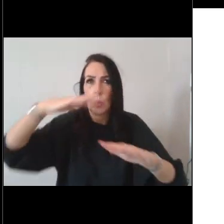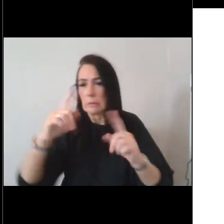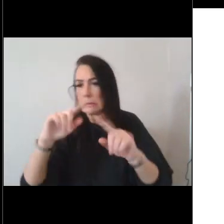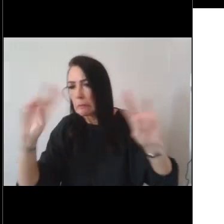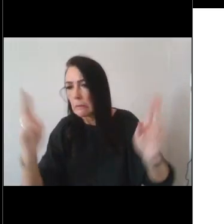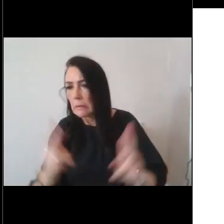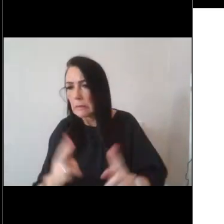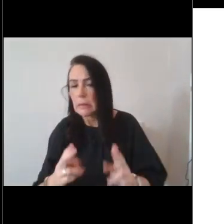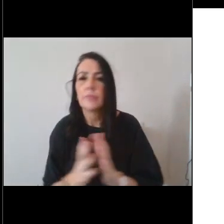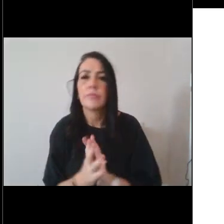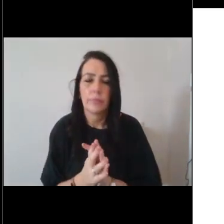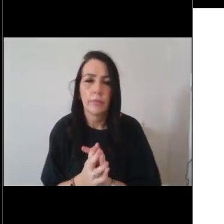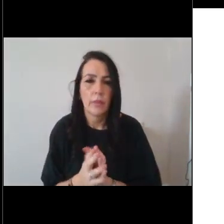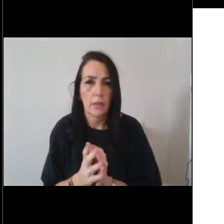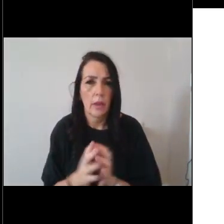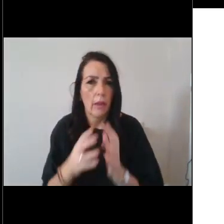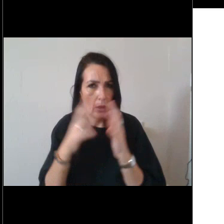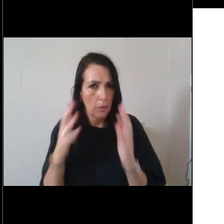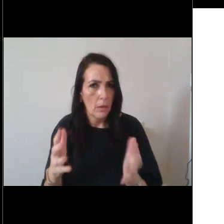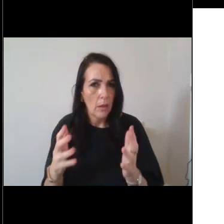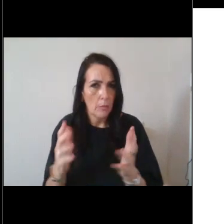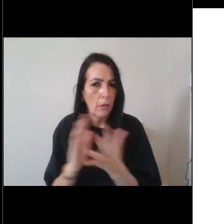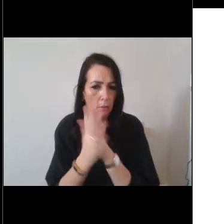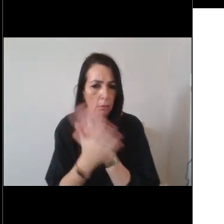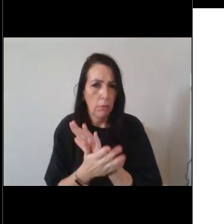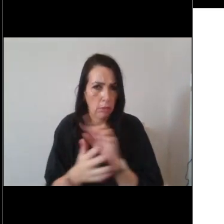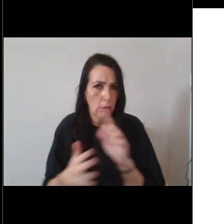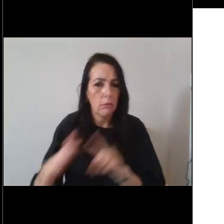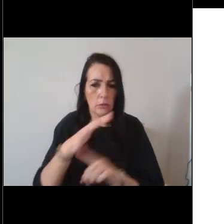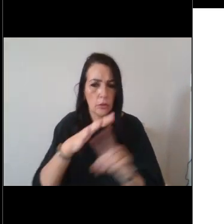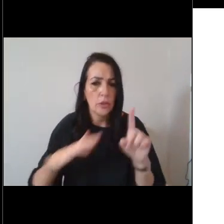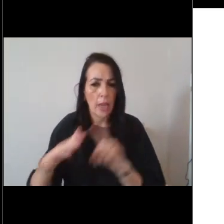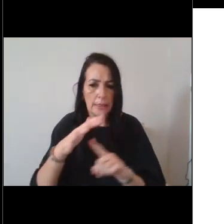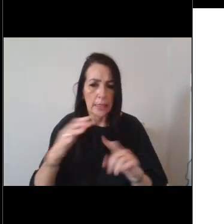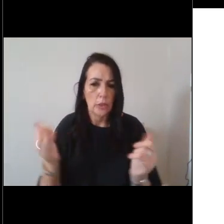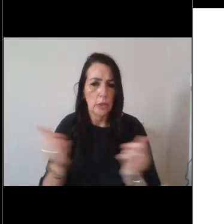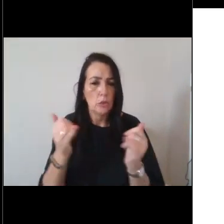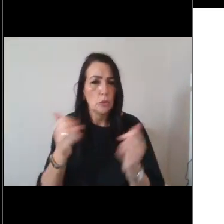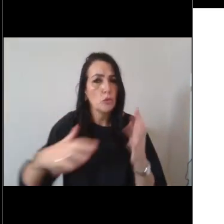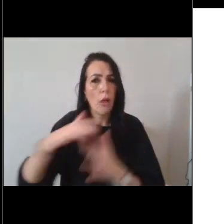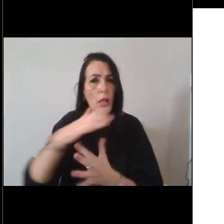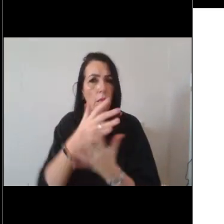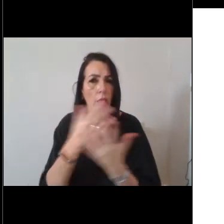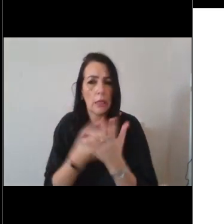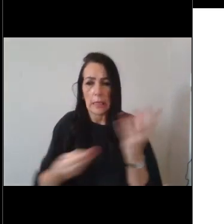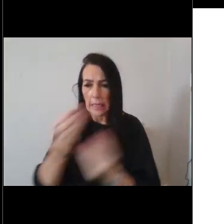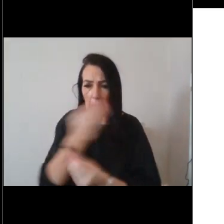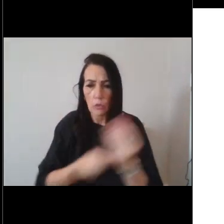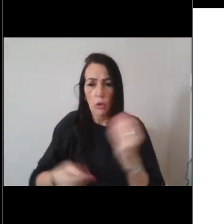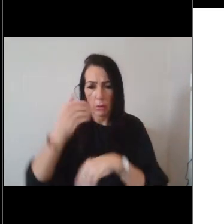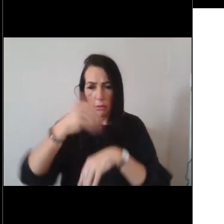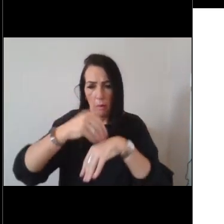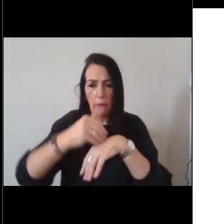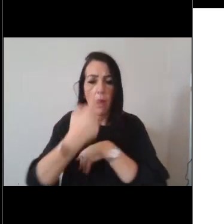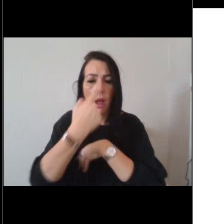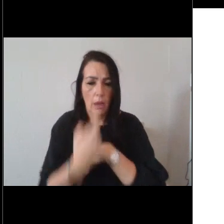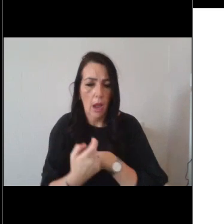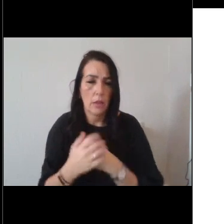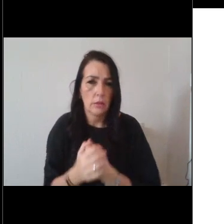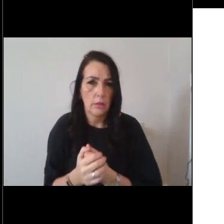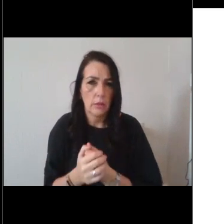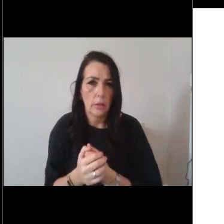loss can have significant ecological, societal, social and economic consequences which affect